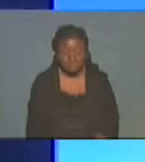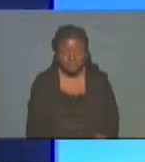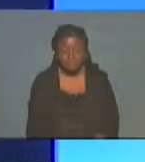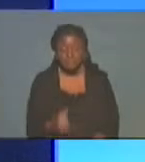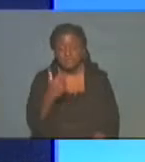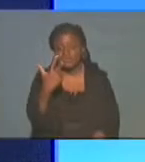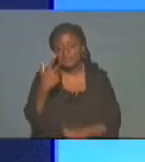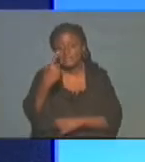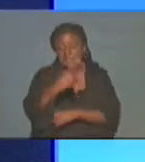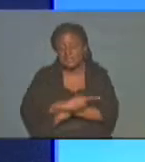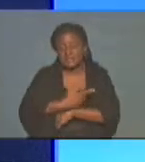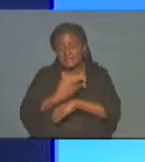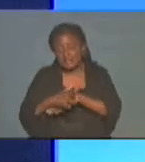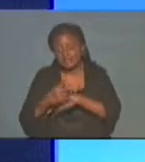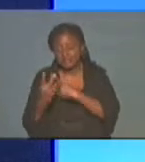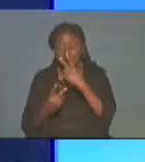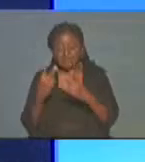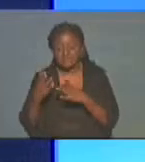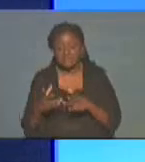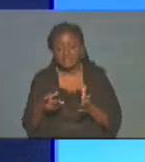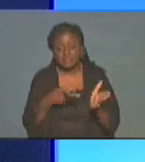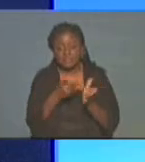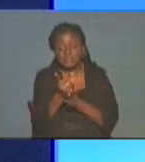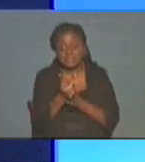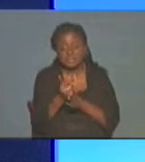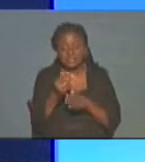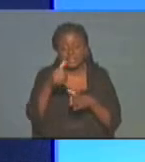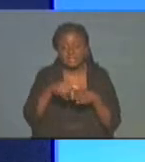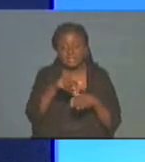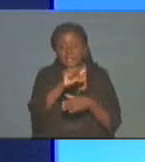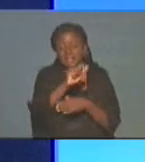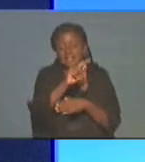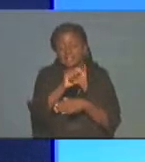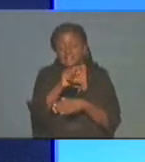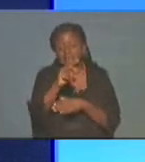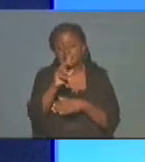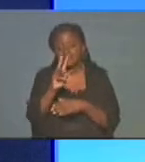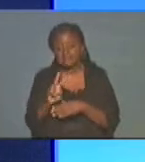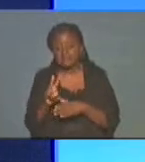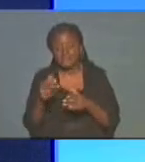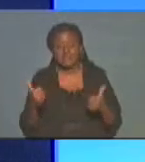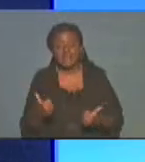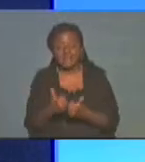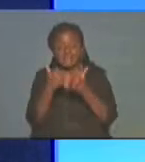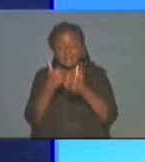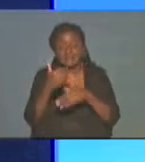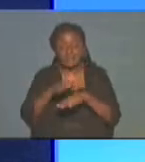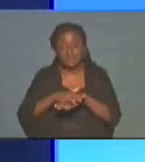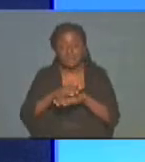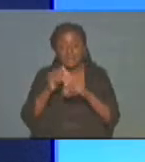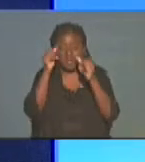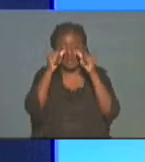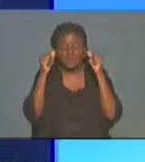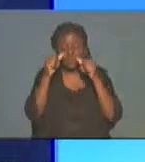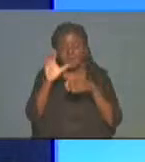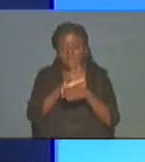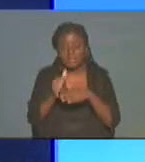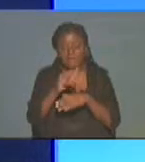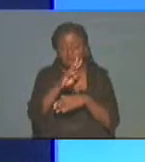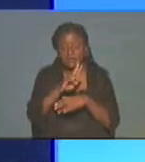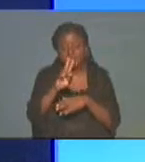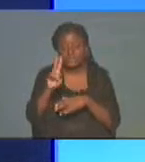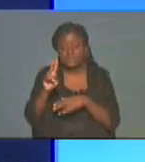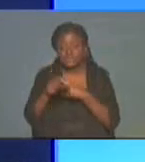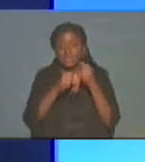3 days after a visitor was killed in an ATV accident on Arawak Key, the 42-year-old female driver of that vehicle